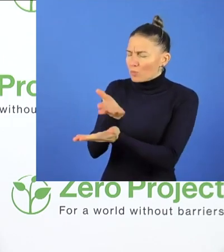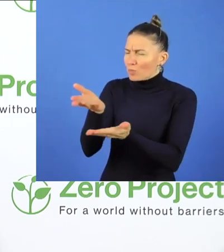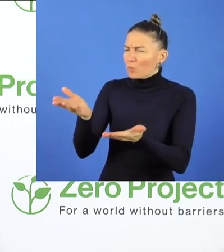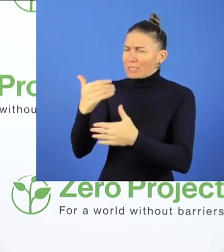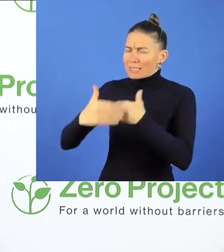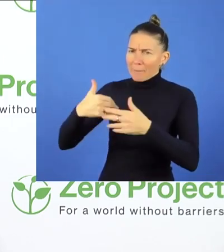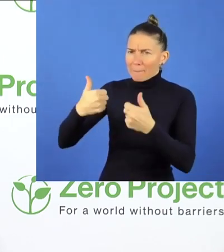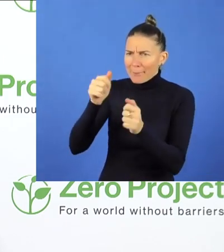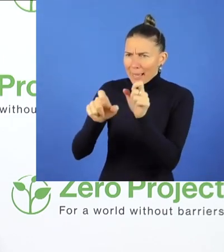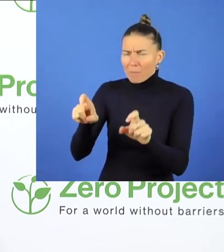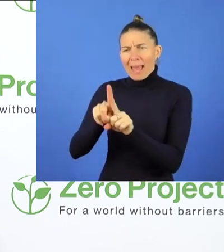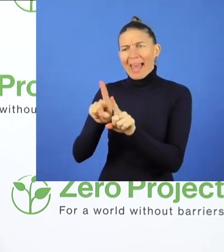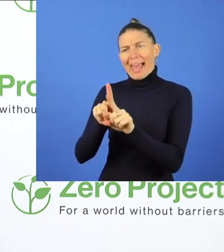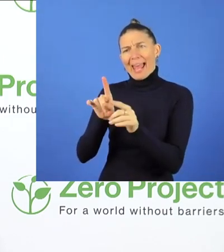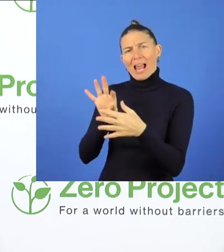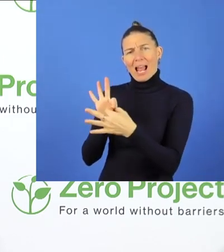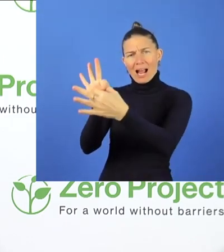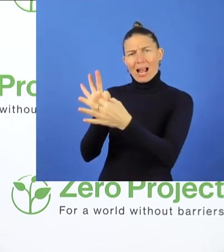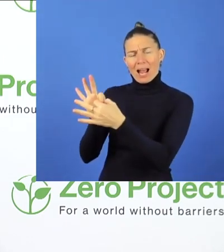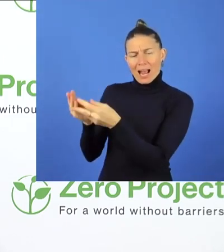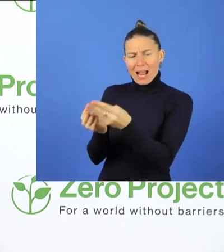respect?